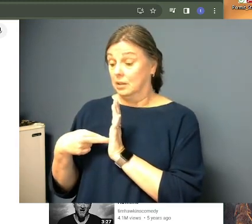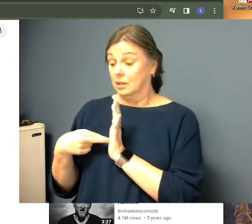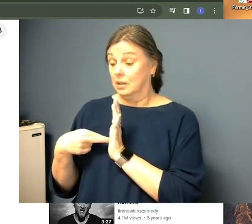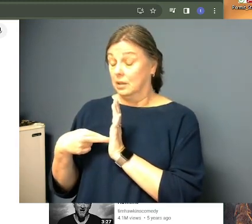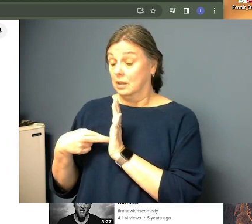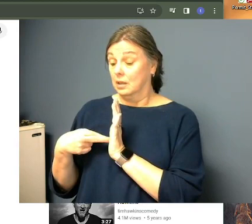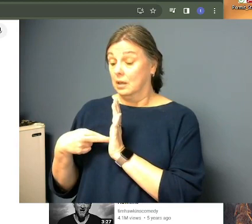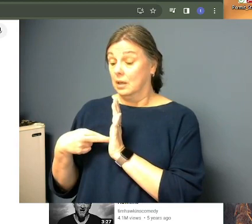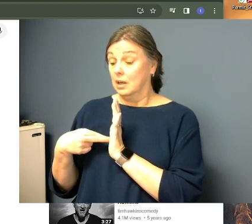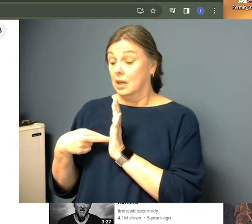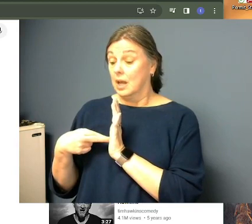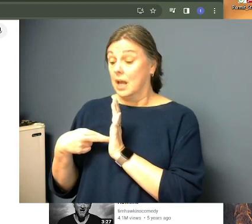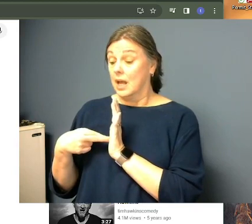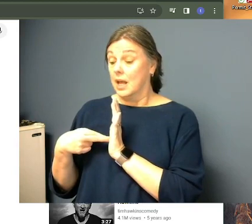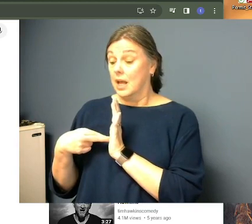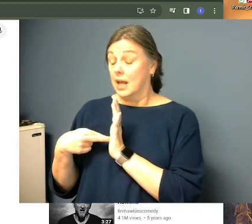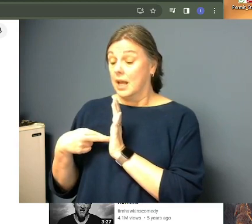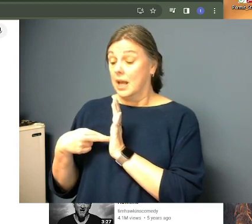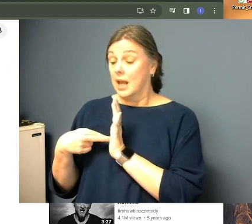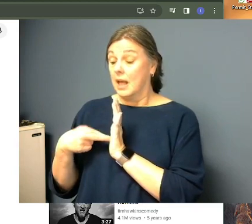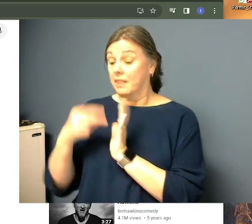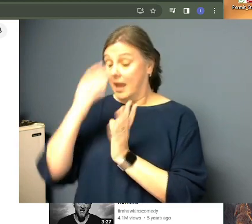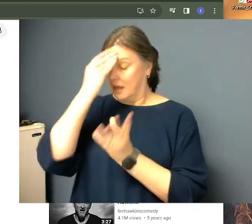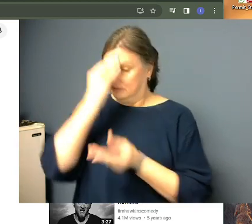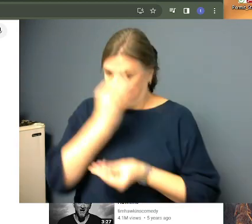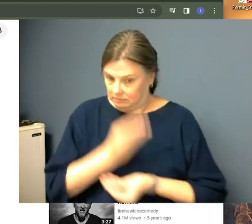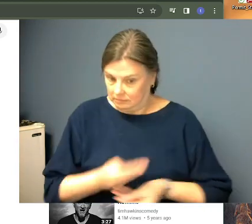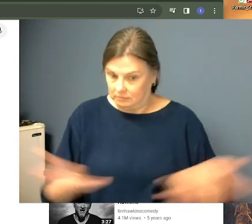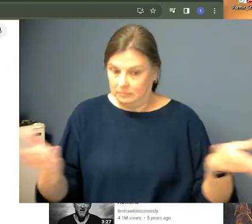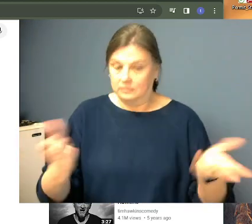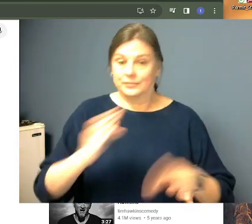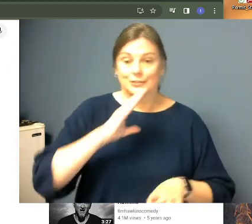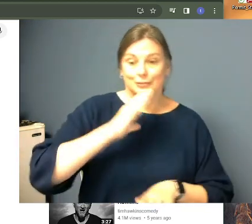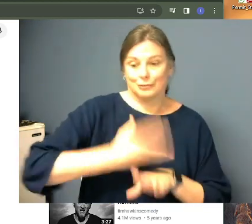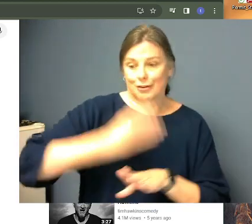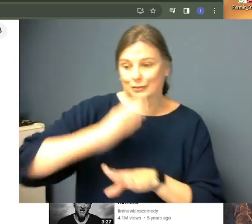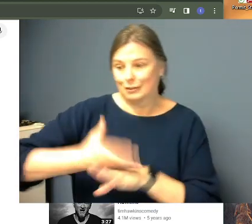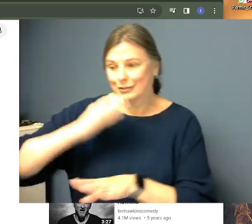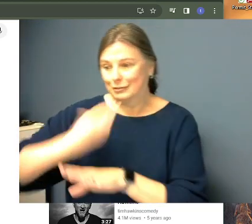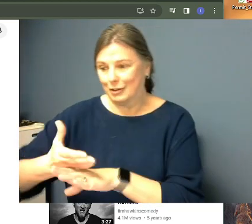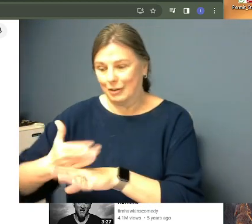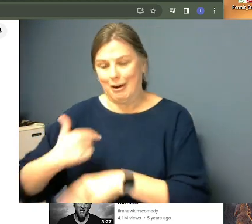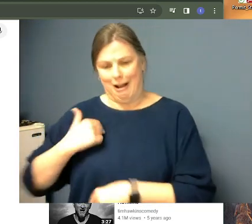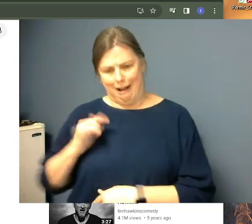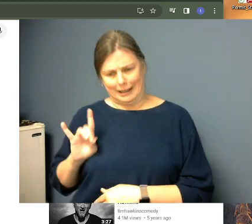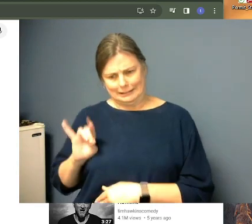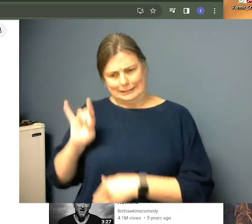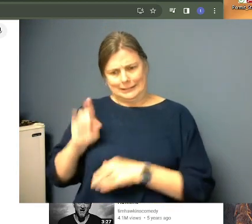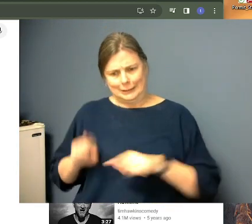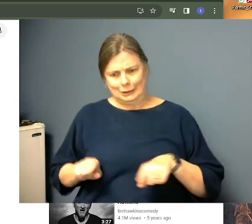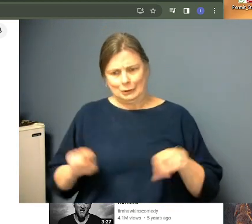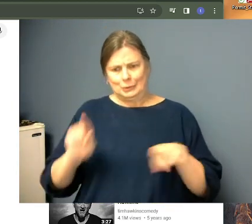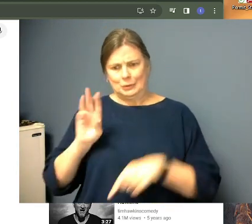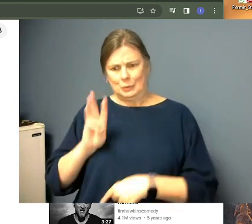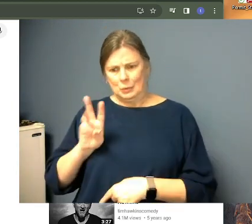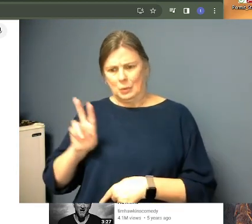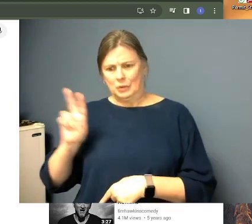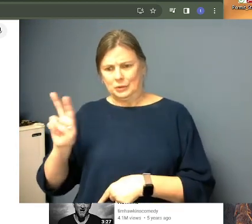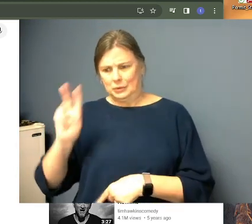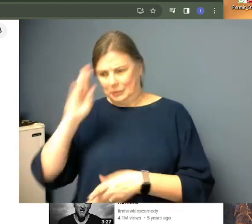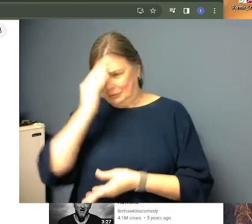their daughters. And so when the women's rights movement begins, these are the daughters of women who were